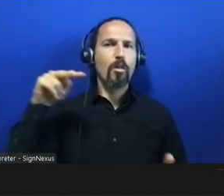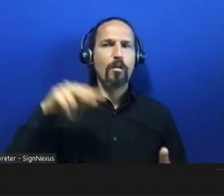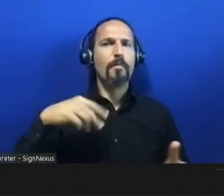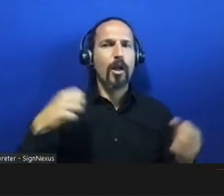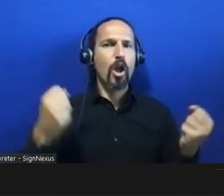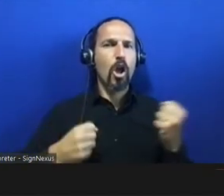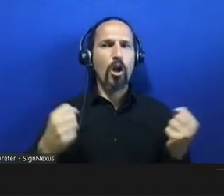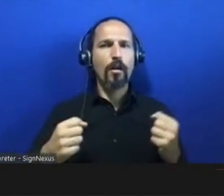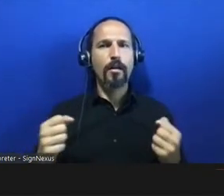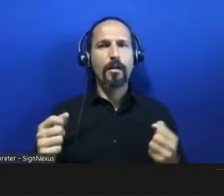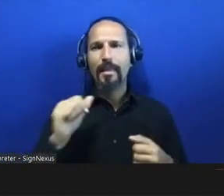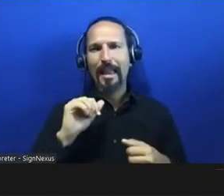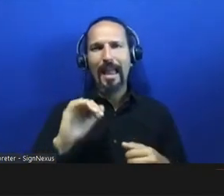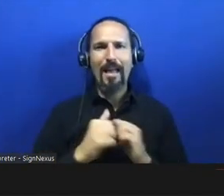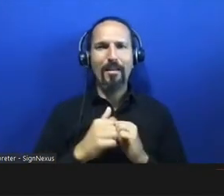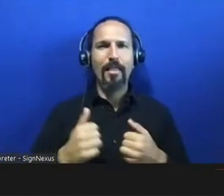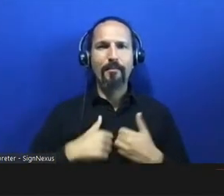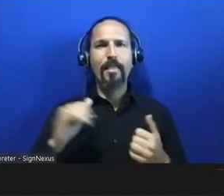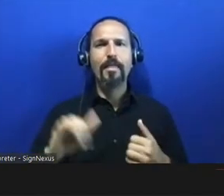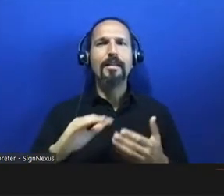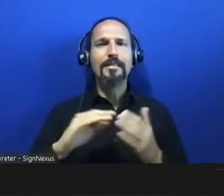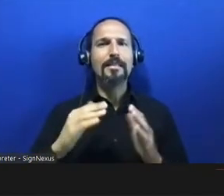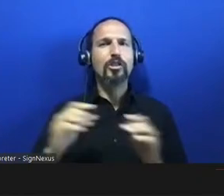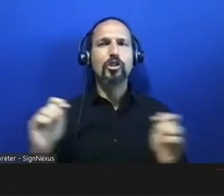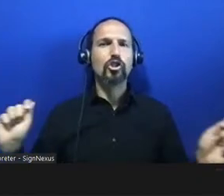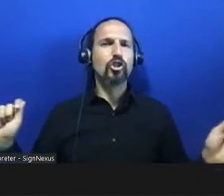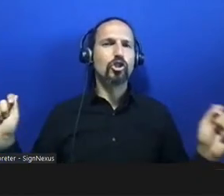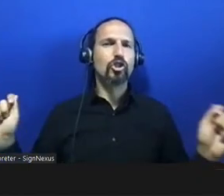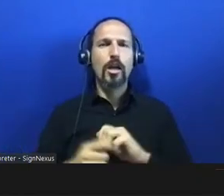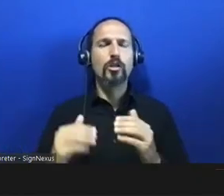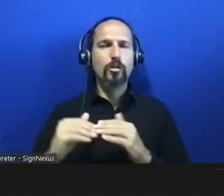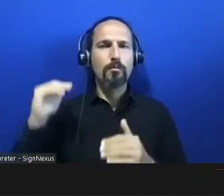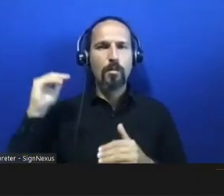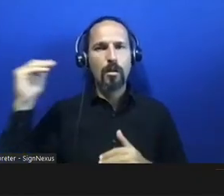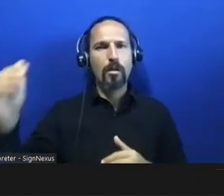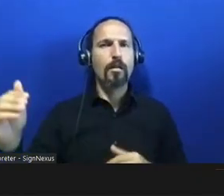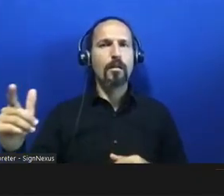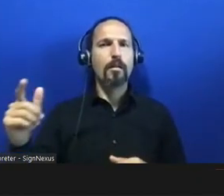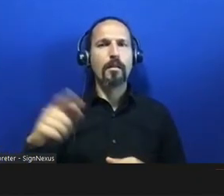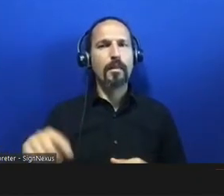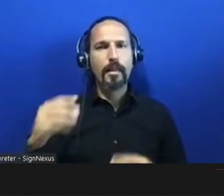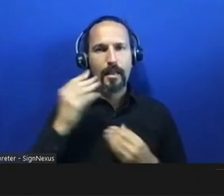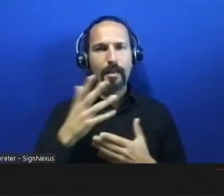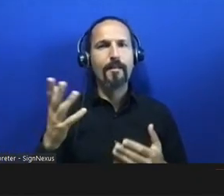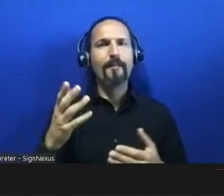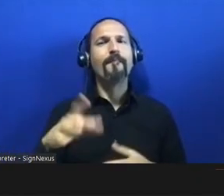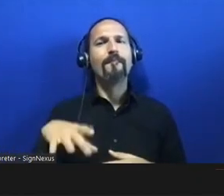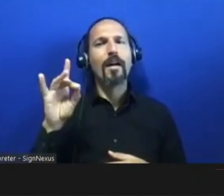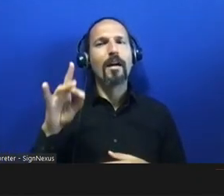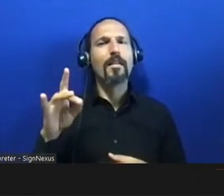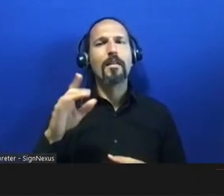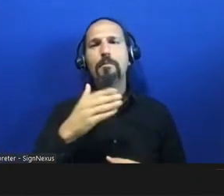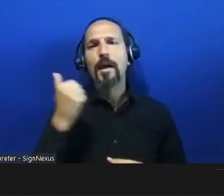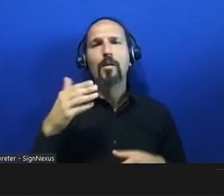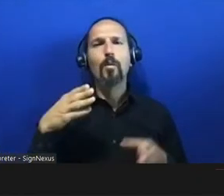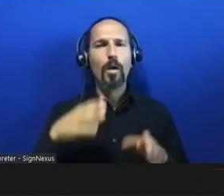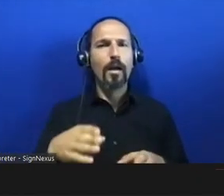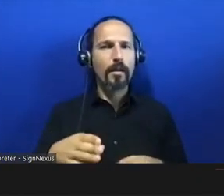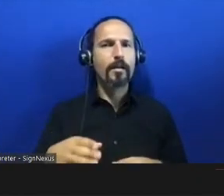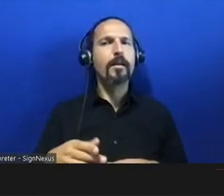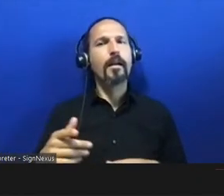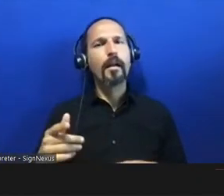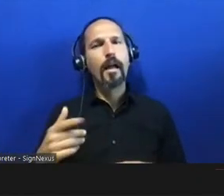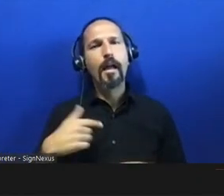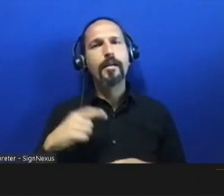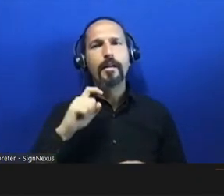mean that's just not a way to live the city has changed too much and the son of Gotham says guys figure out a better way my 30 seconds I shall yield